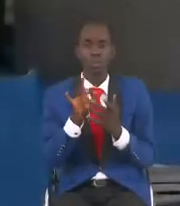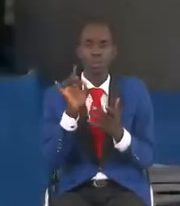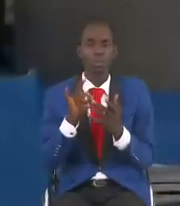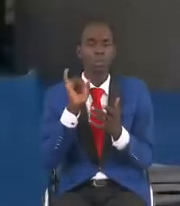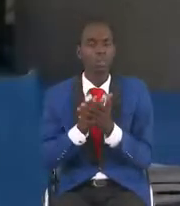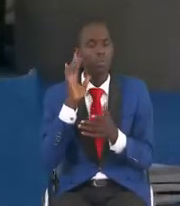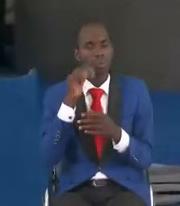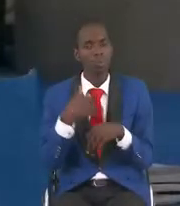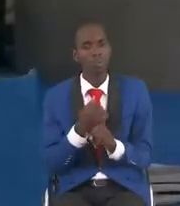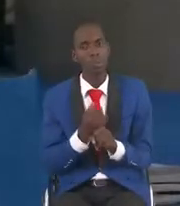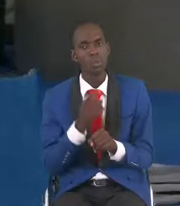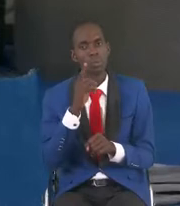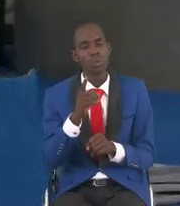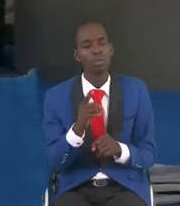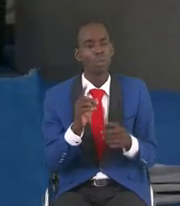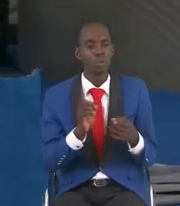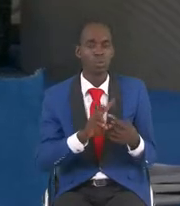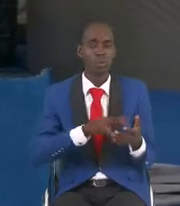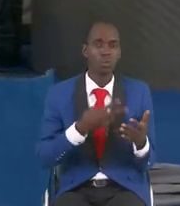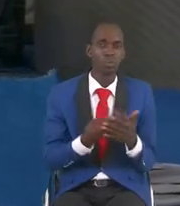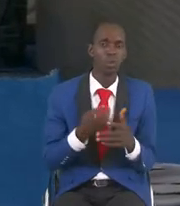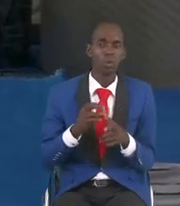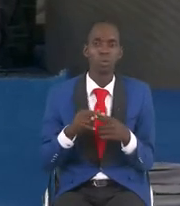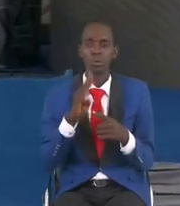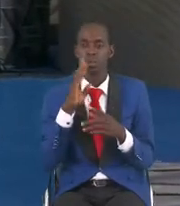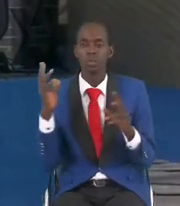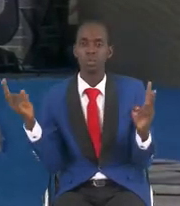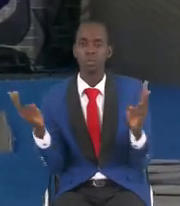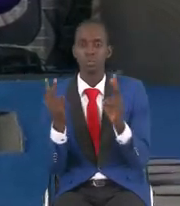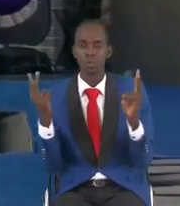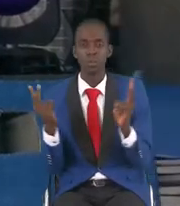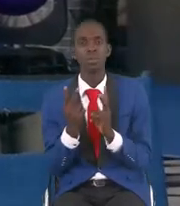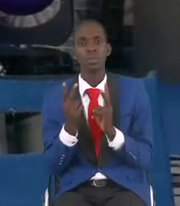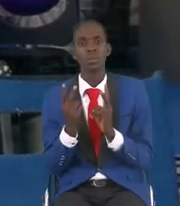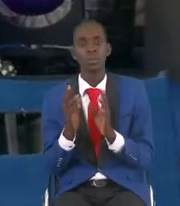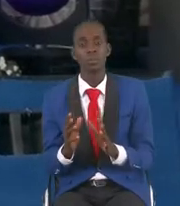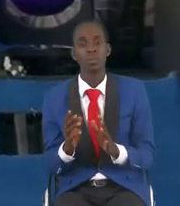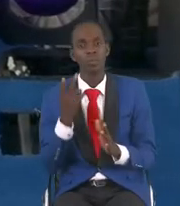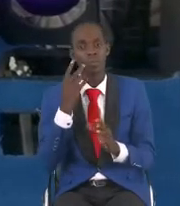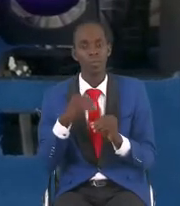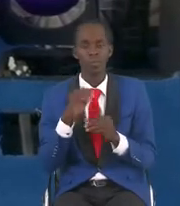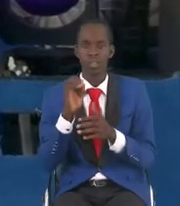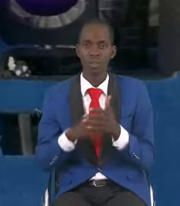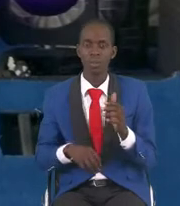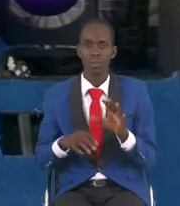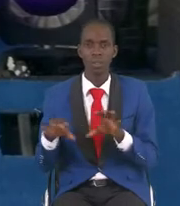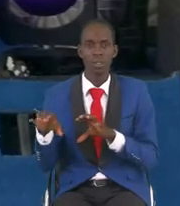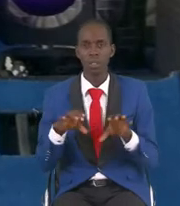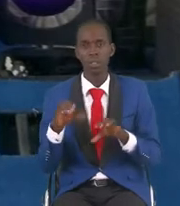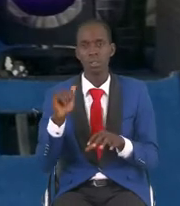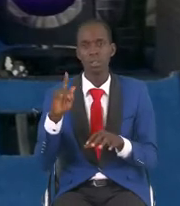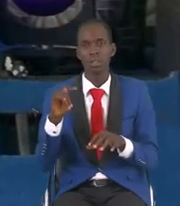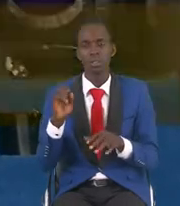or a victim. Look at chapter 3. In chapter 3, it tells us, Acts chapter 3, verse